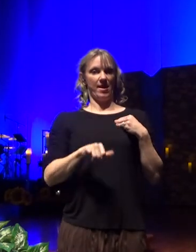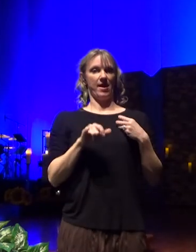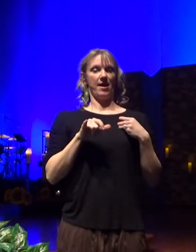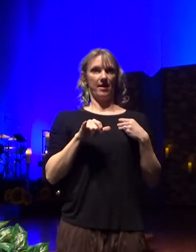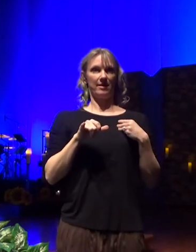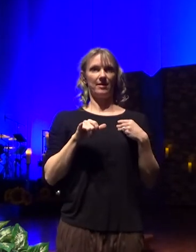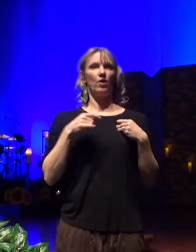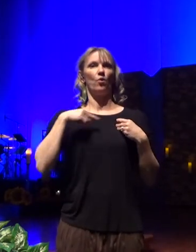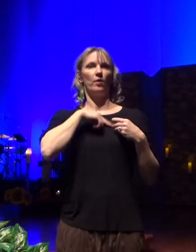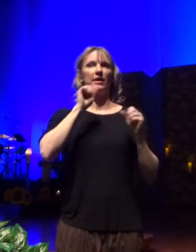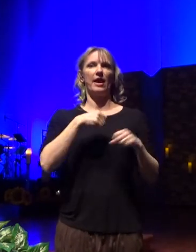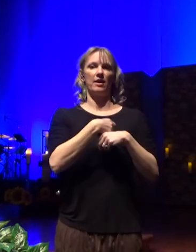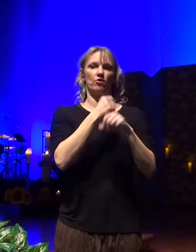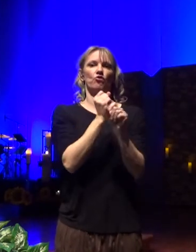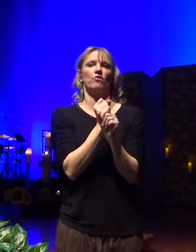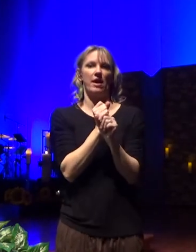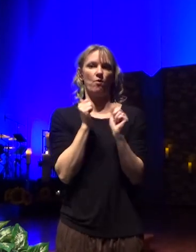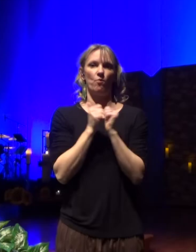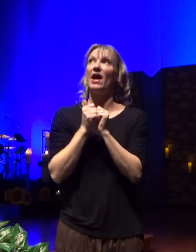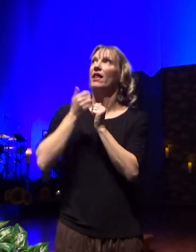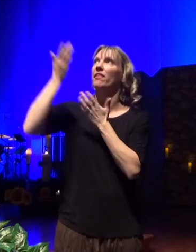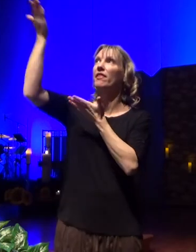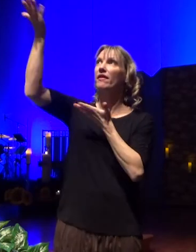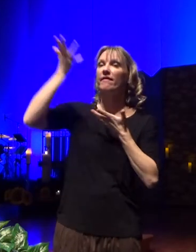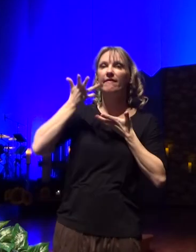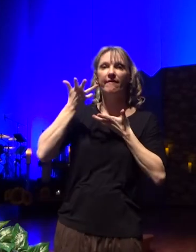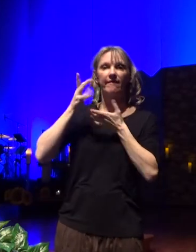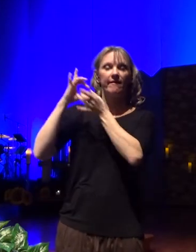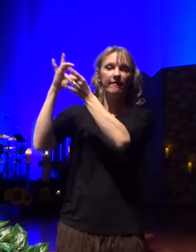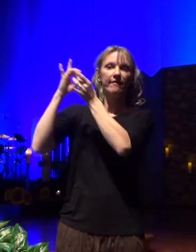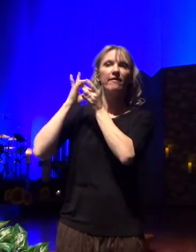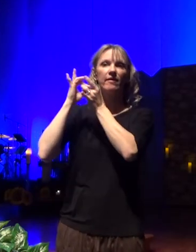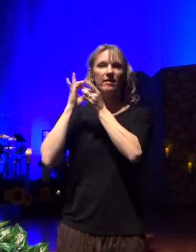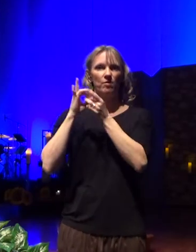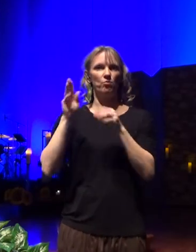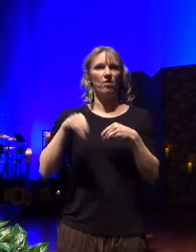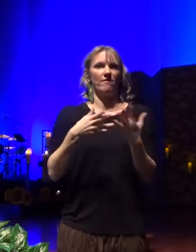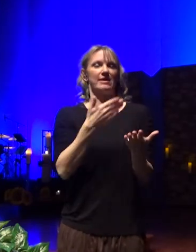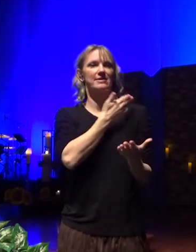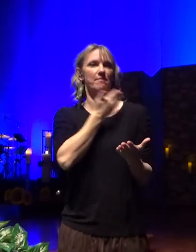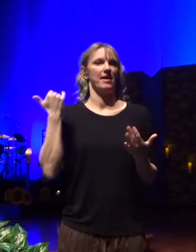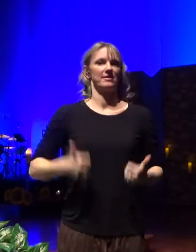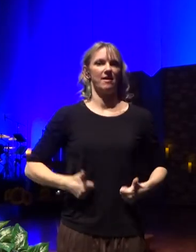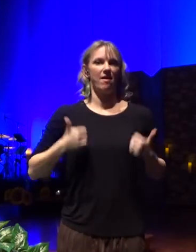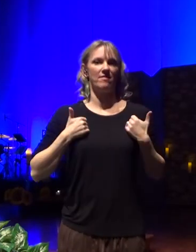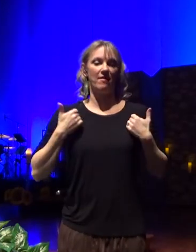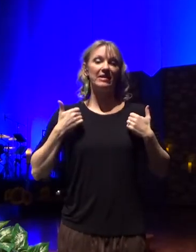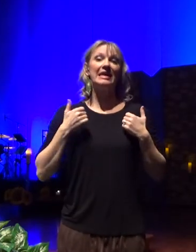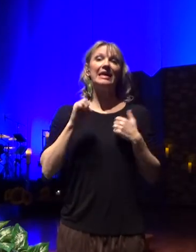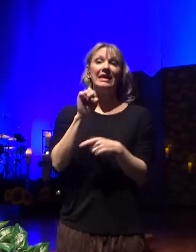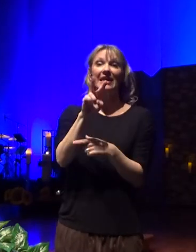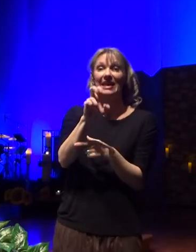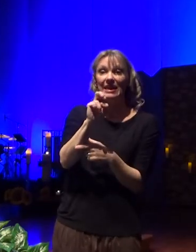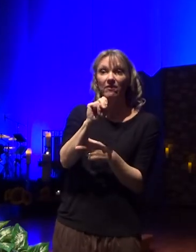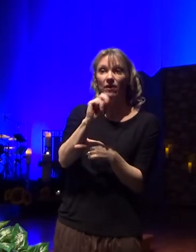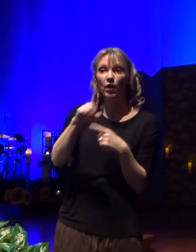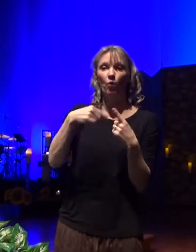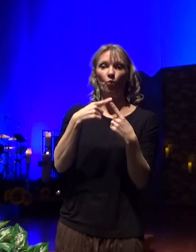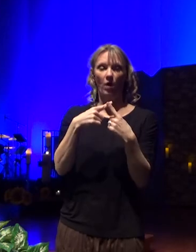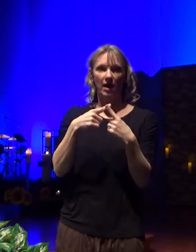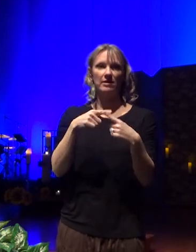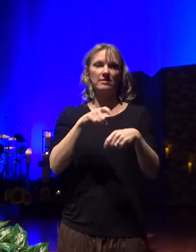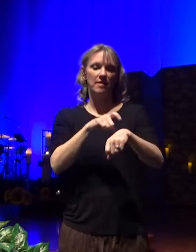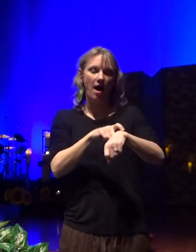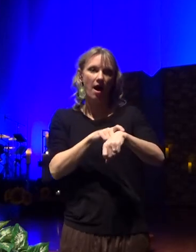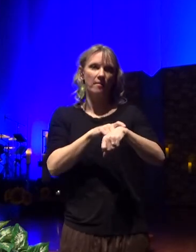spirit, we can co-create that divine life that gives us the best of life, even in challenging times